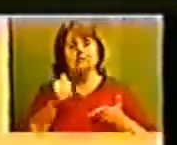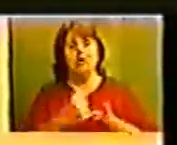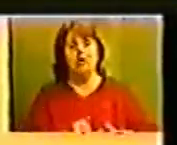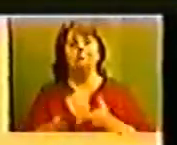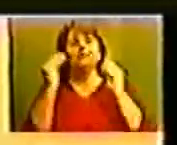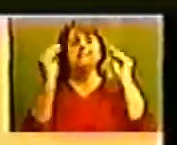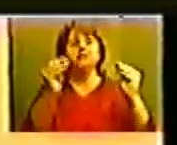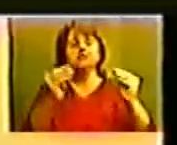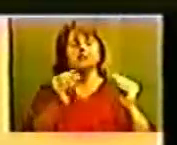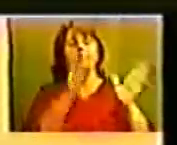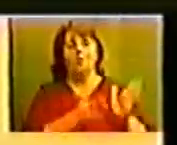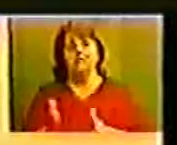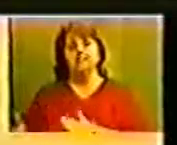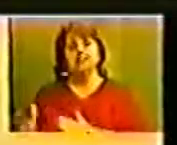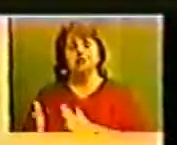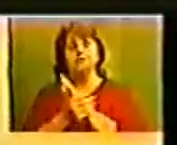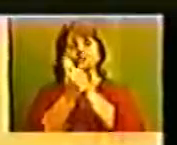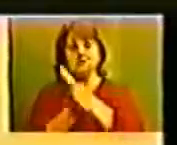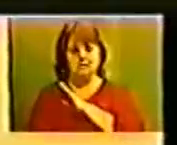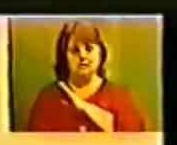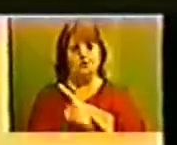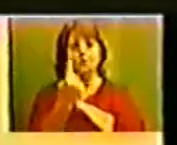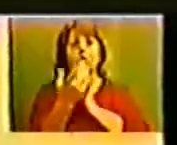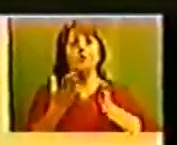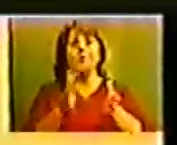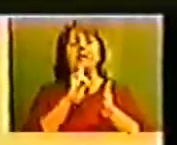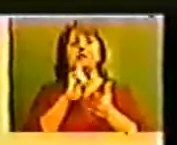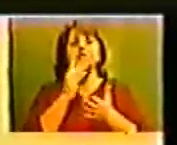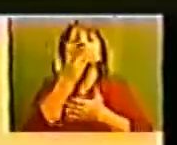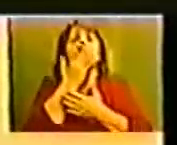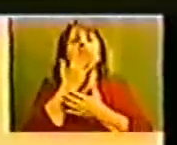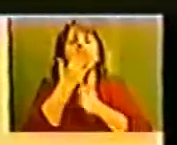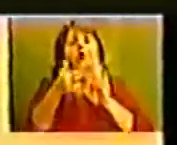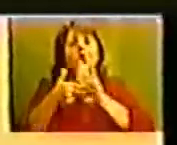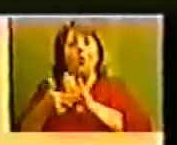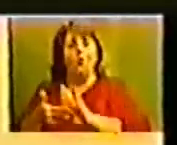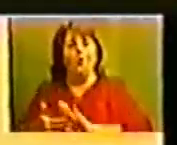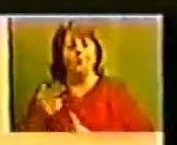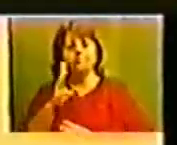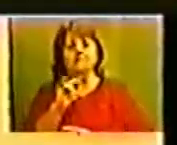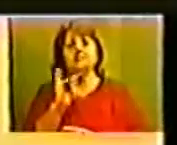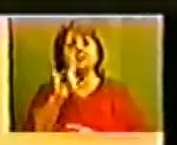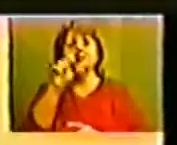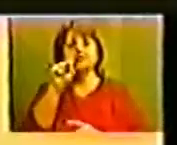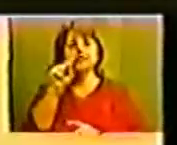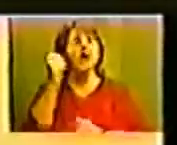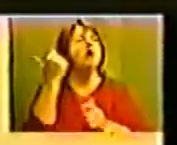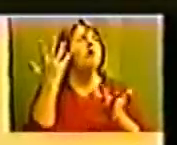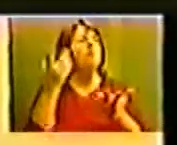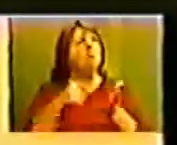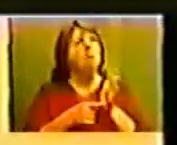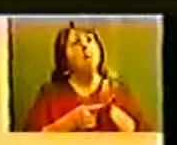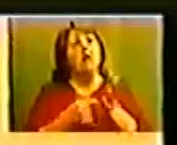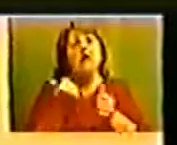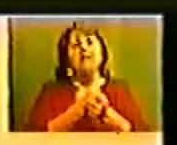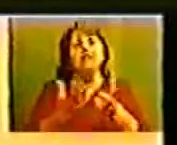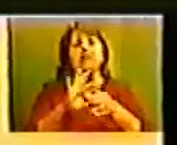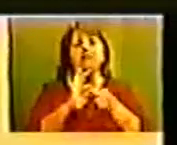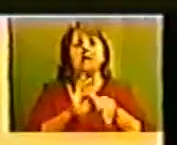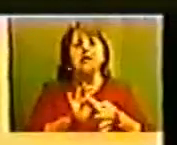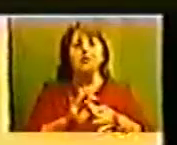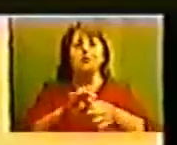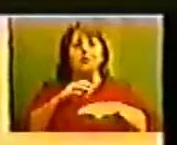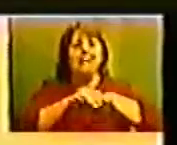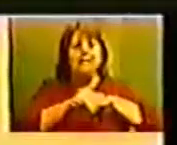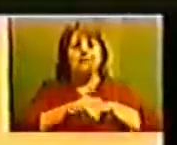them organizational skills. One way would be to color code their materials. For example, everything related to English